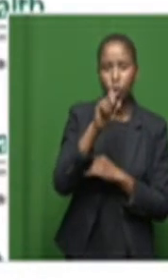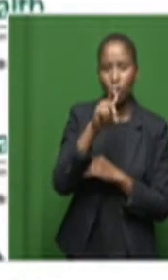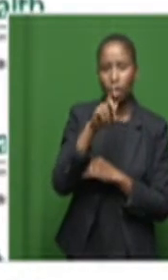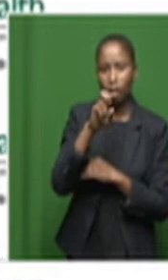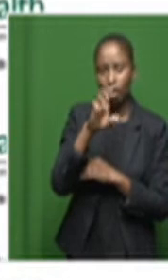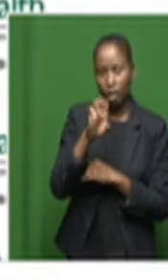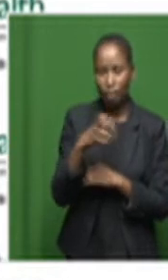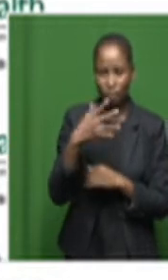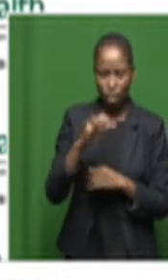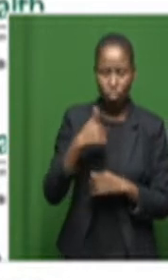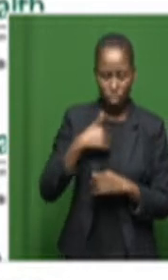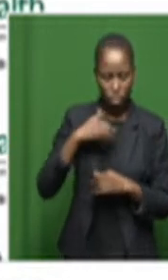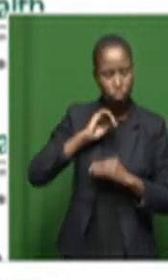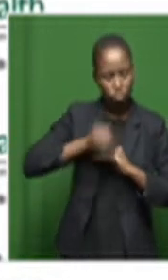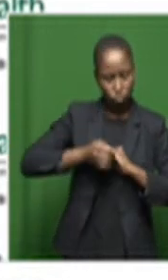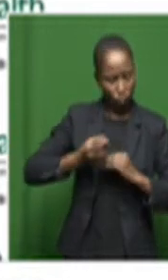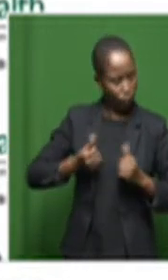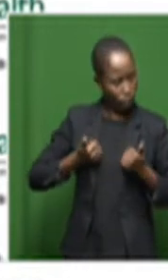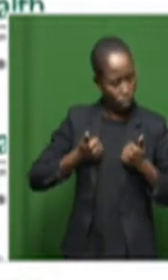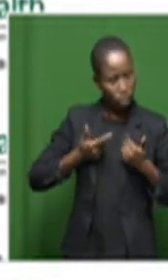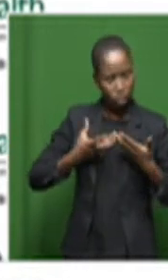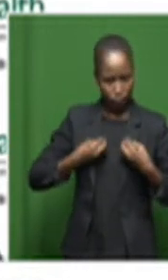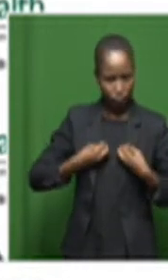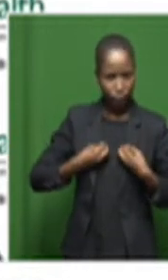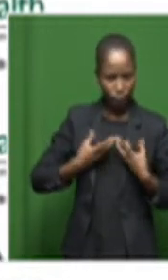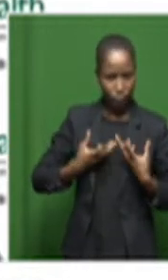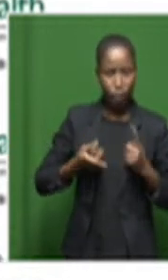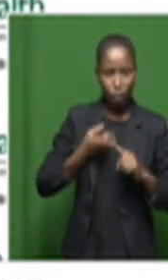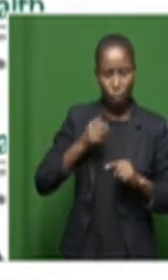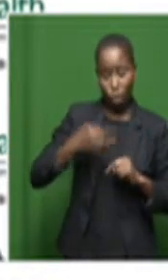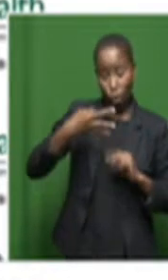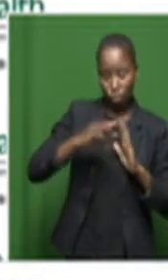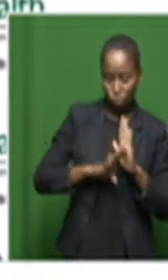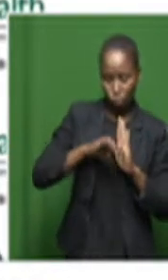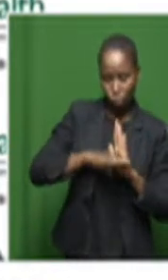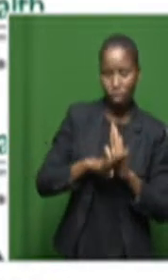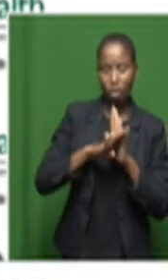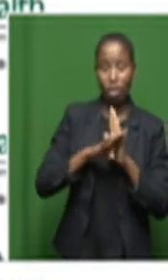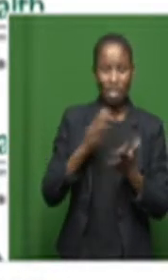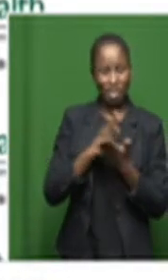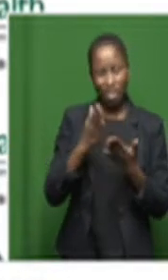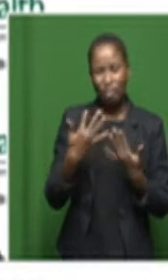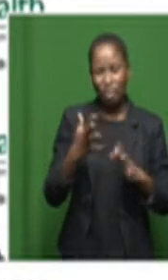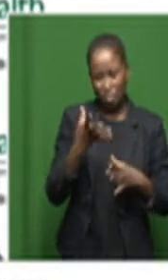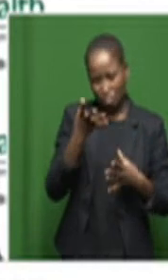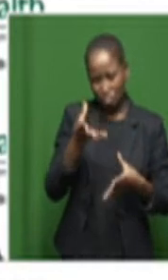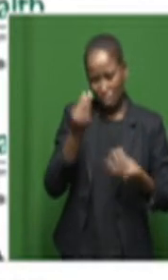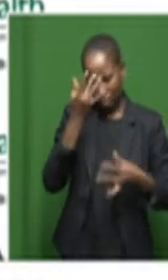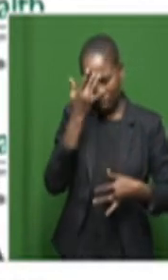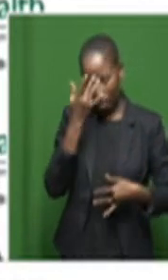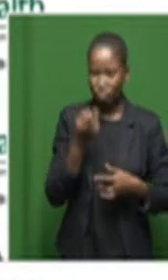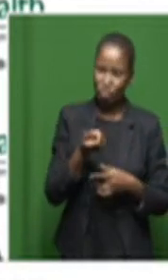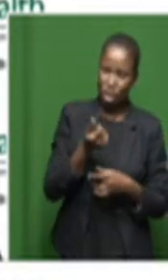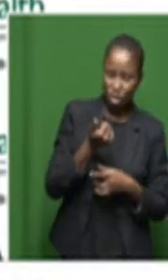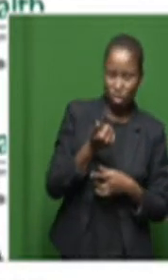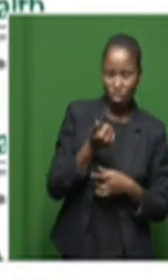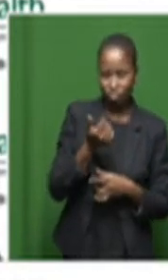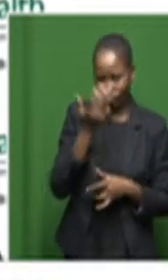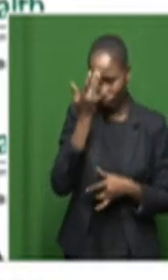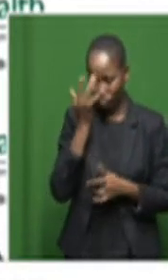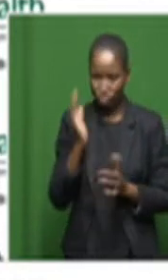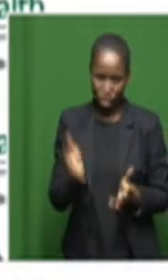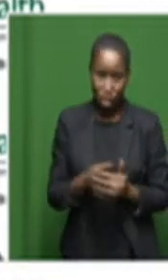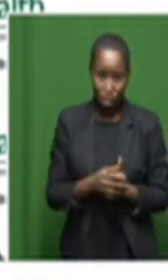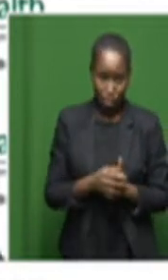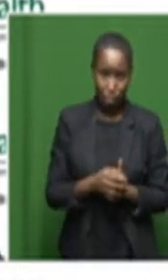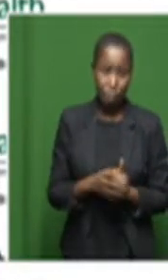been protected against the third wave. Those who have been infected had mild illness, and this I can also include in